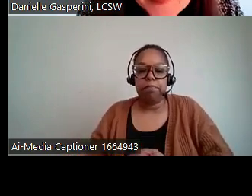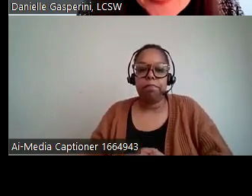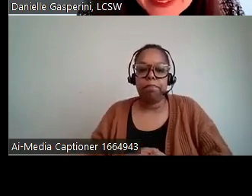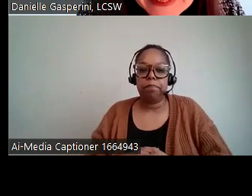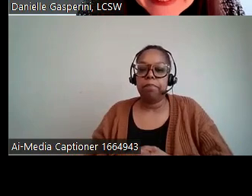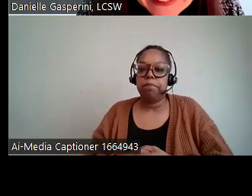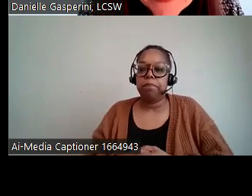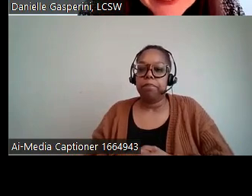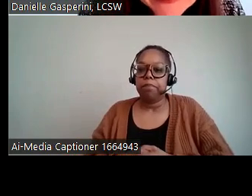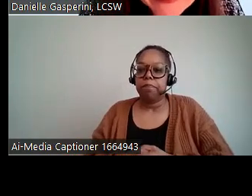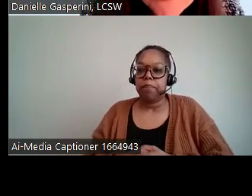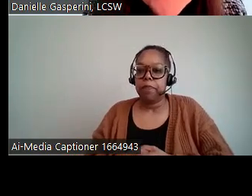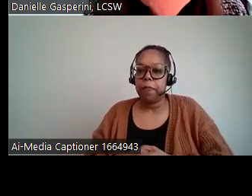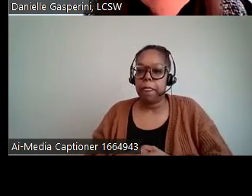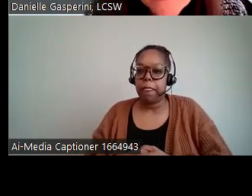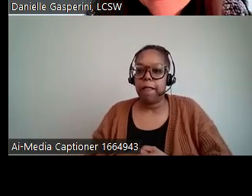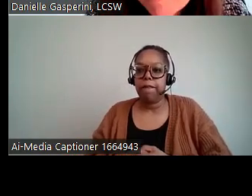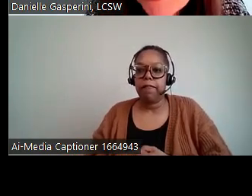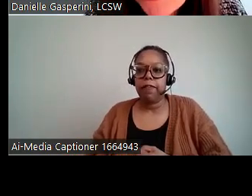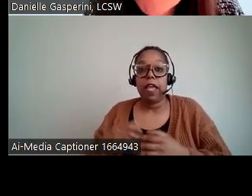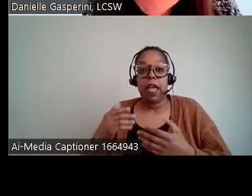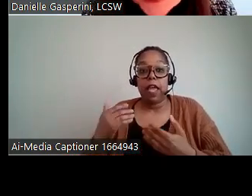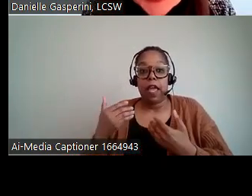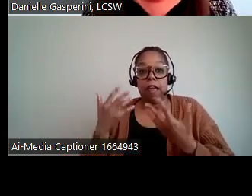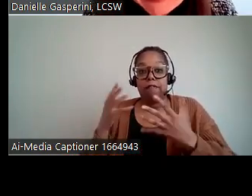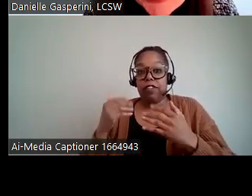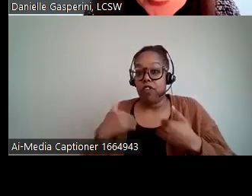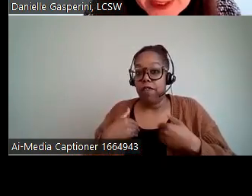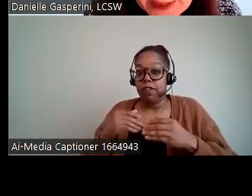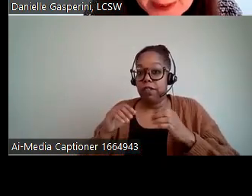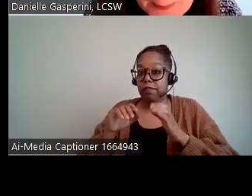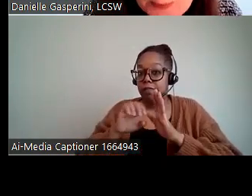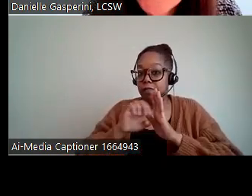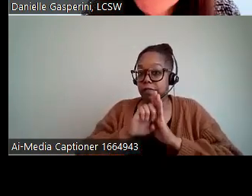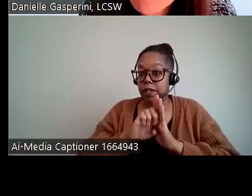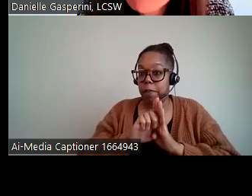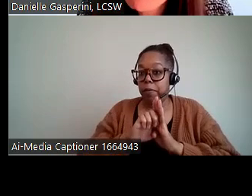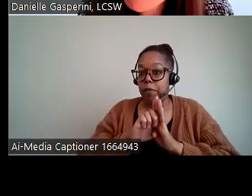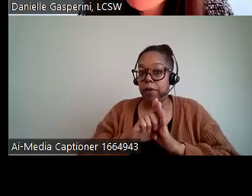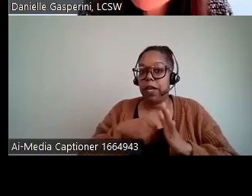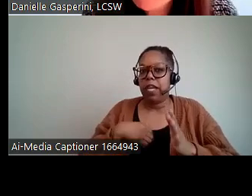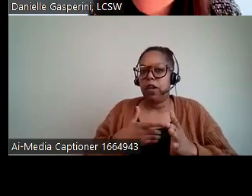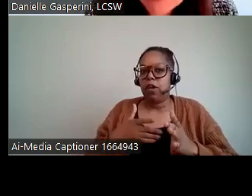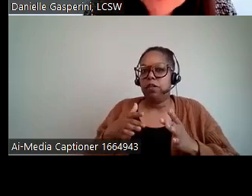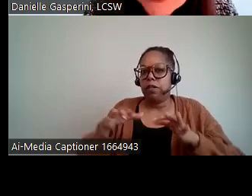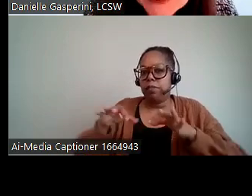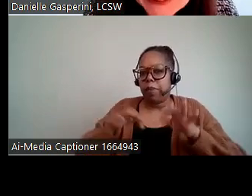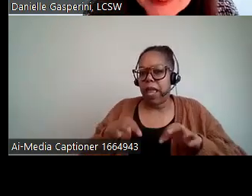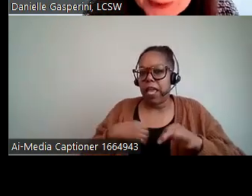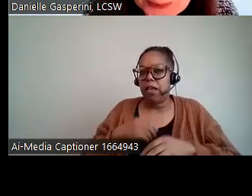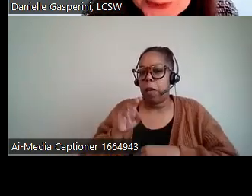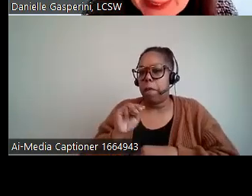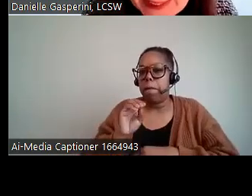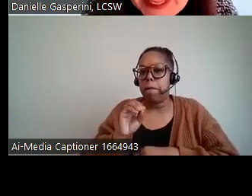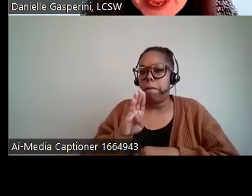I have this example that I like to use to explain what mobile response does, but I have to have a little disclaimer